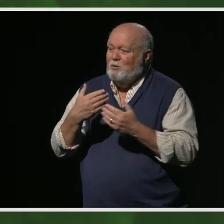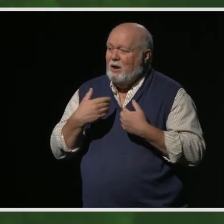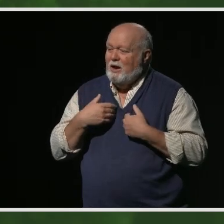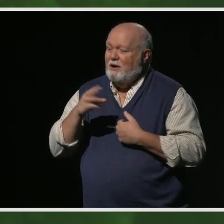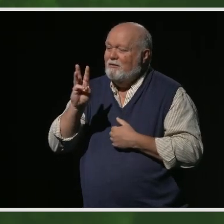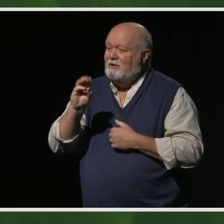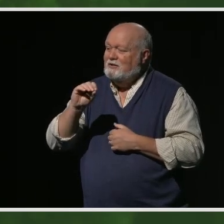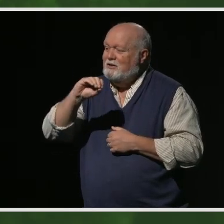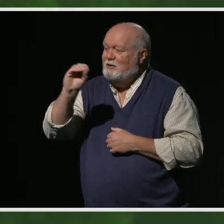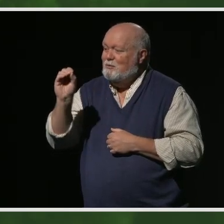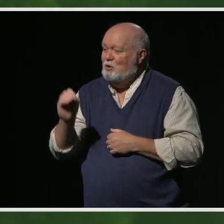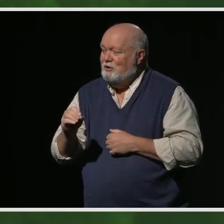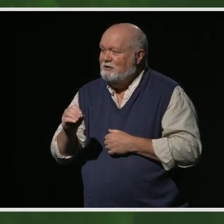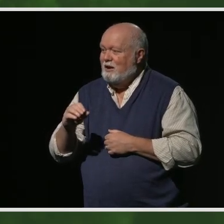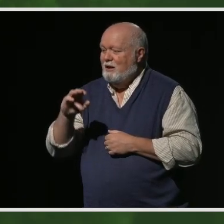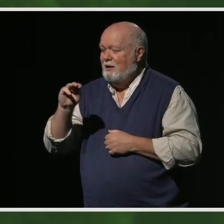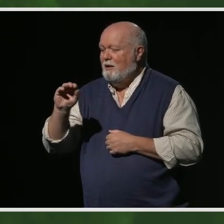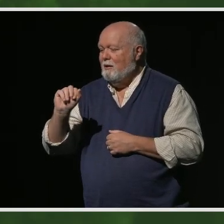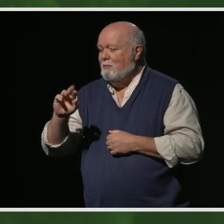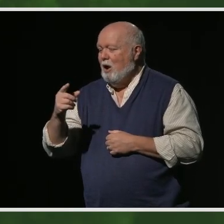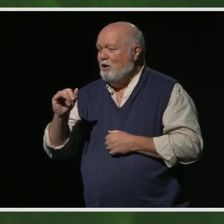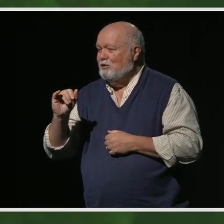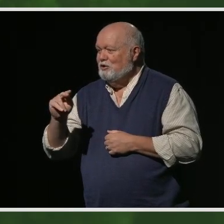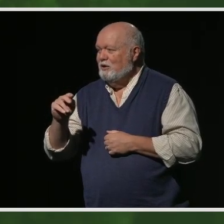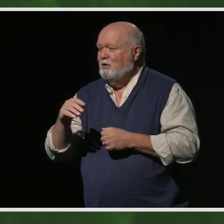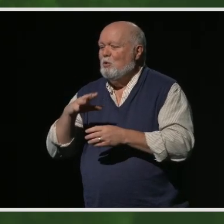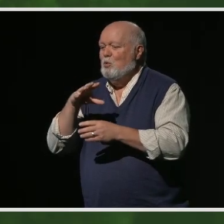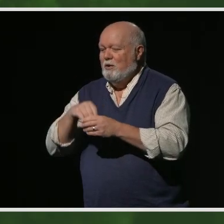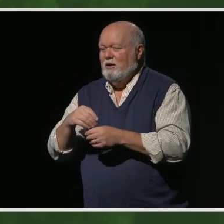retail margin by year 3.